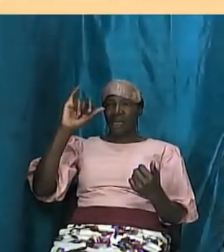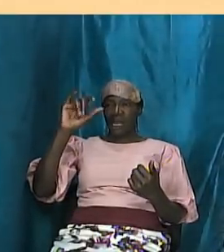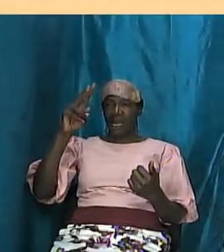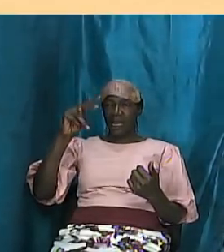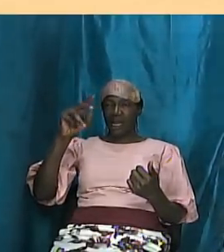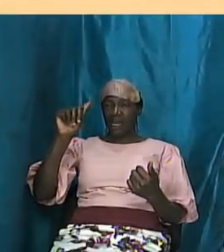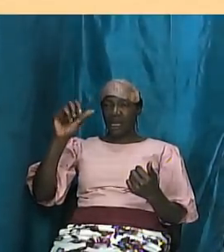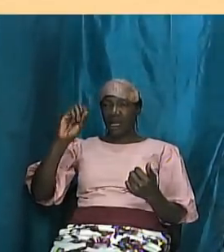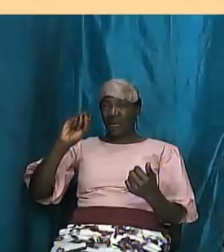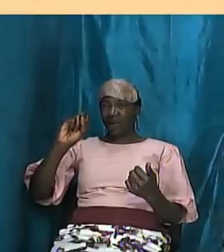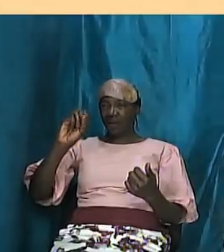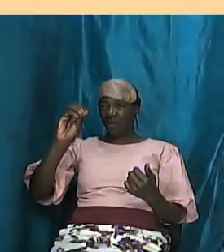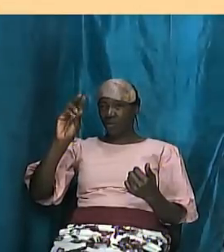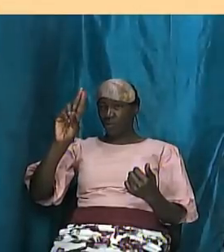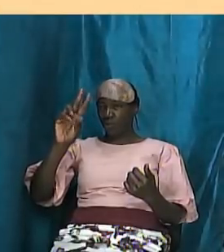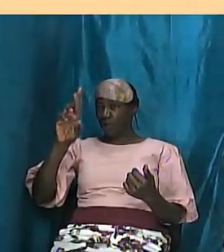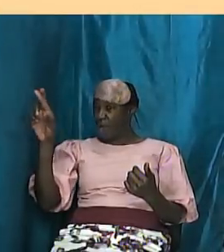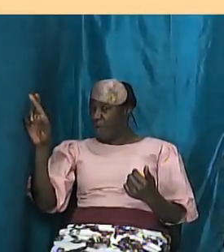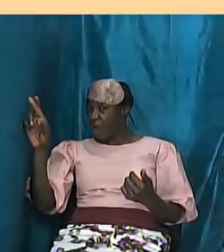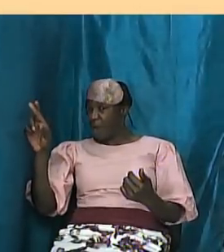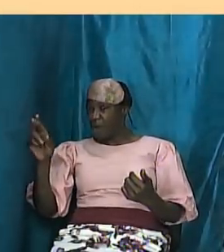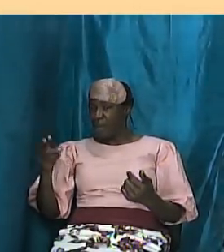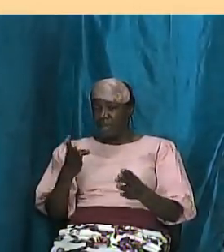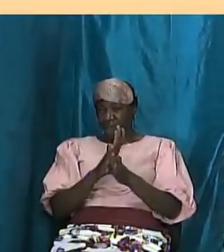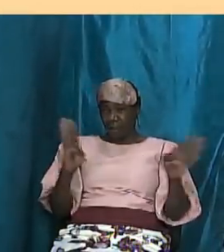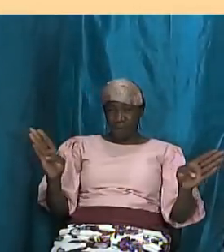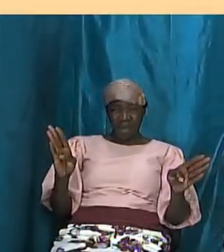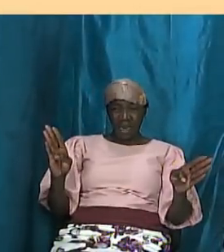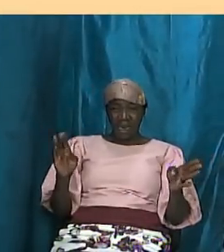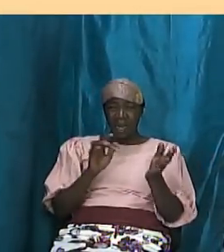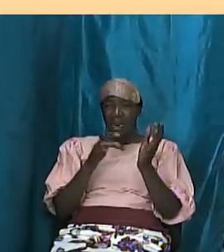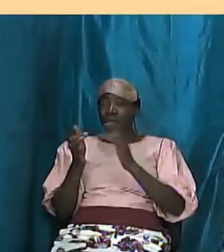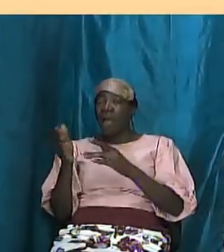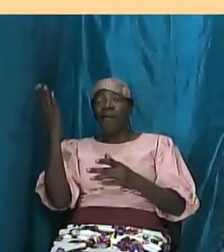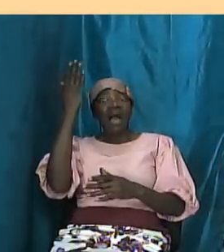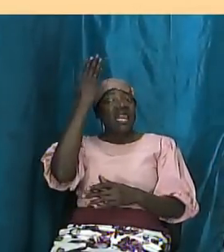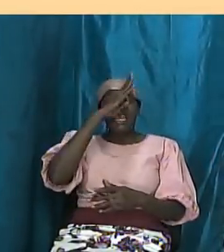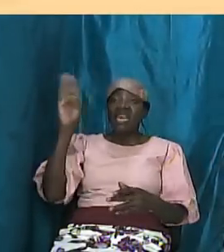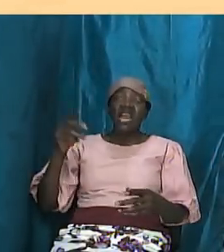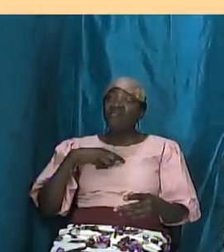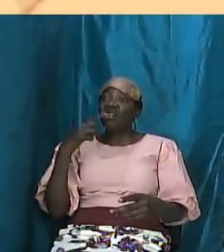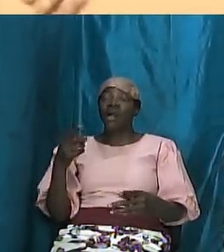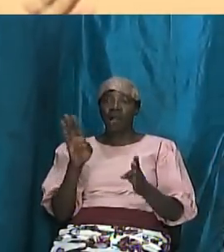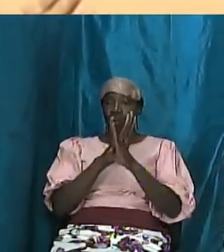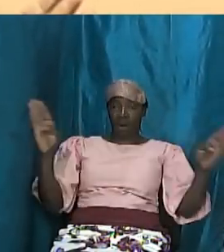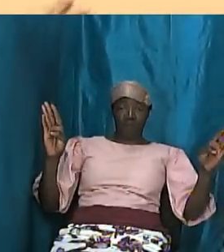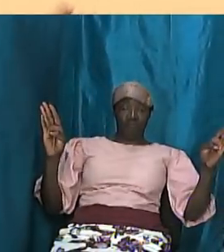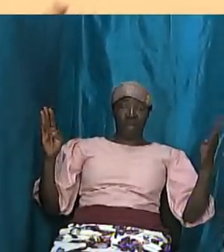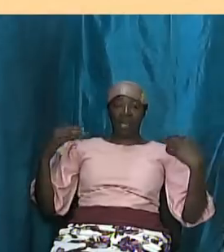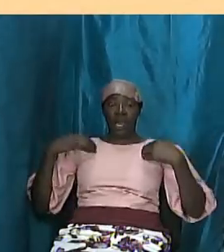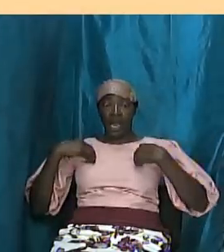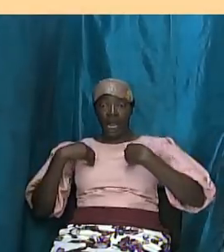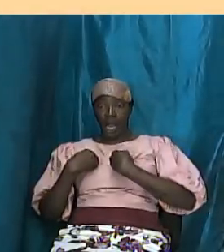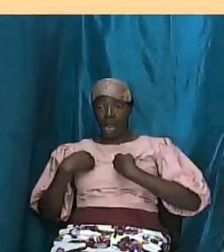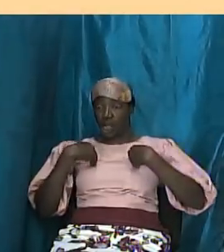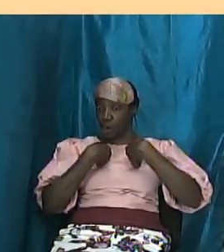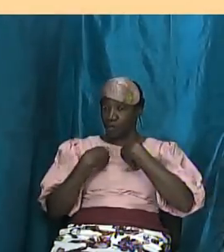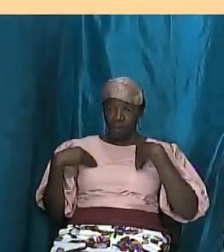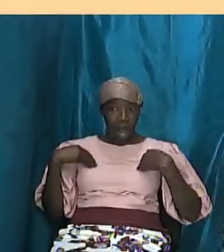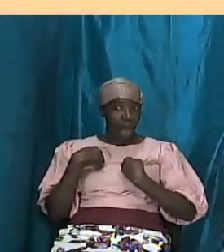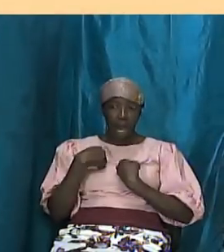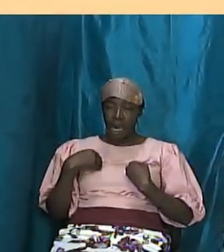the big challenge, because the Bible never mentioned dinosaur. The Bible never mentioned these big creatures, and